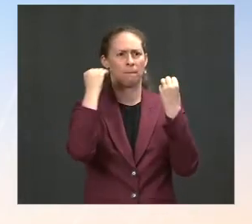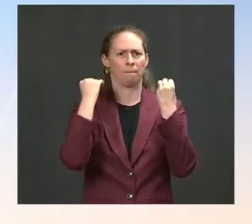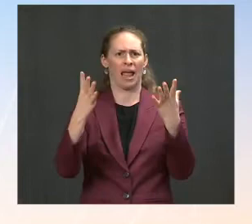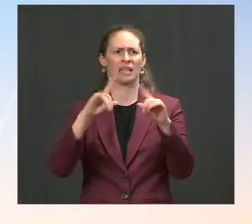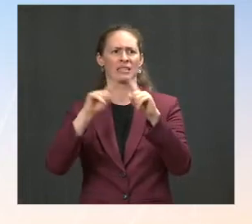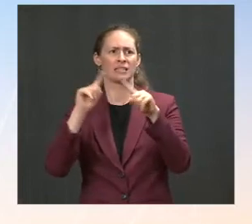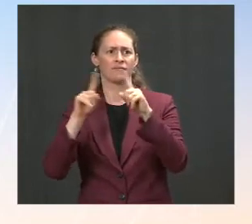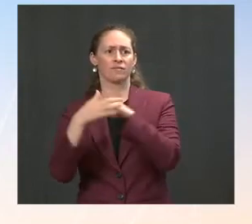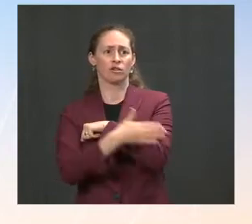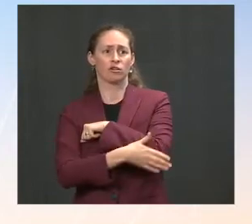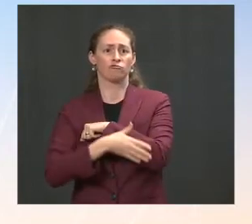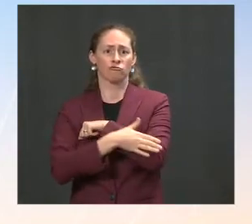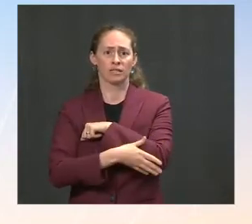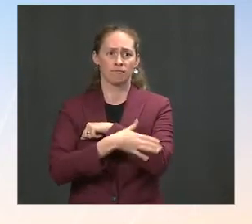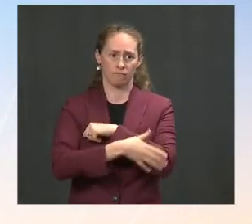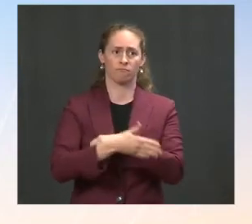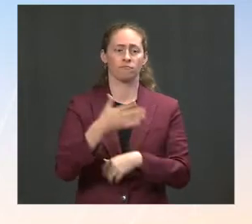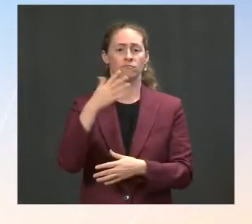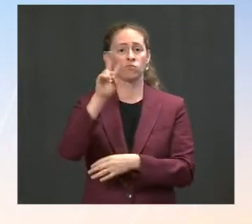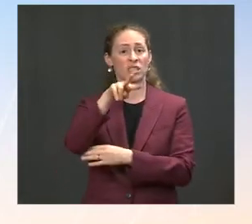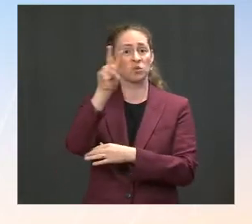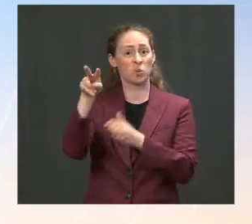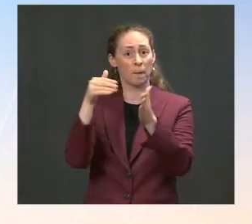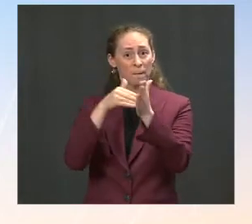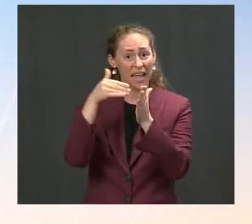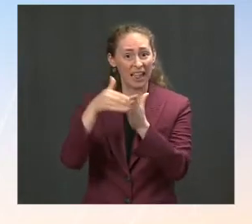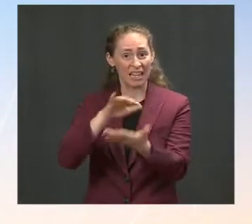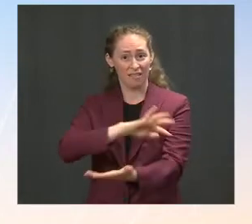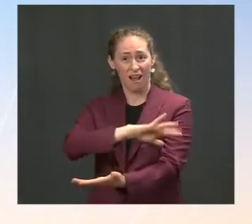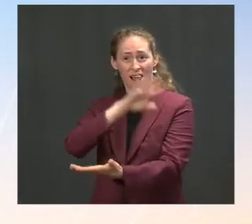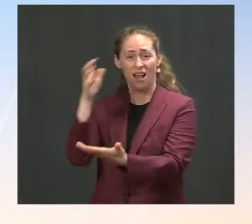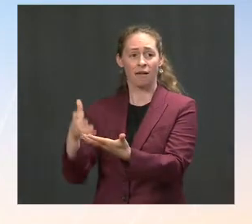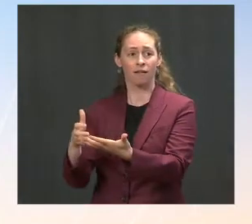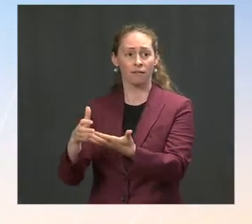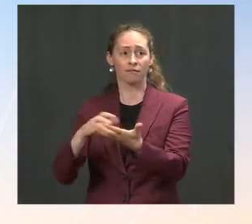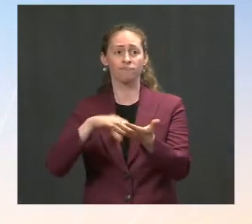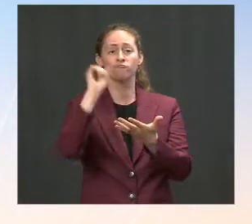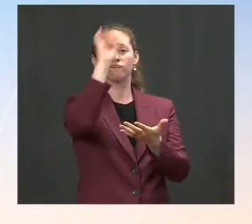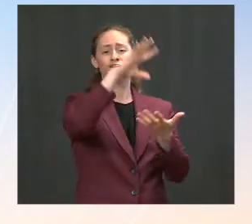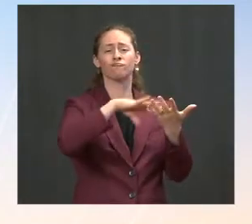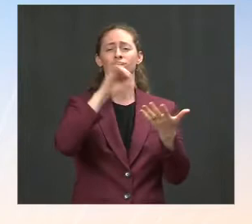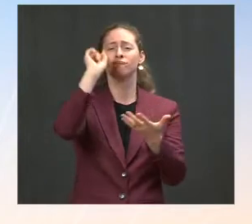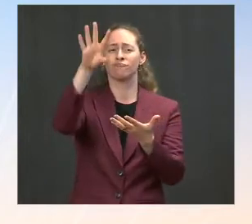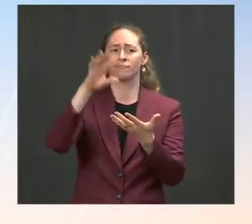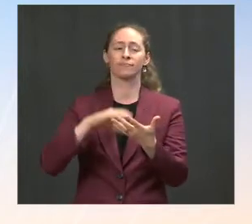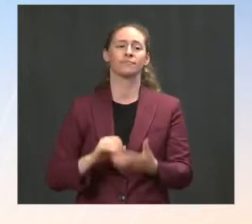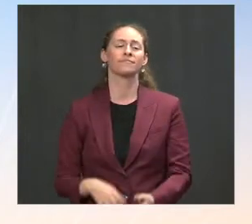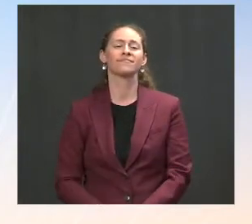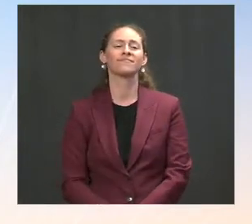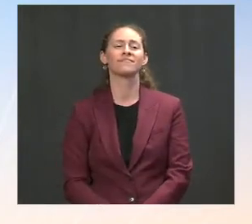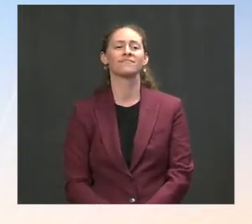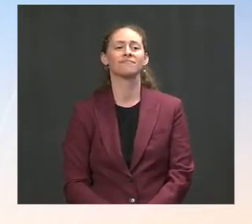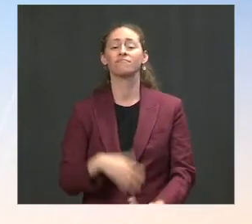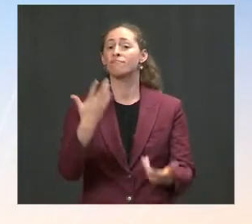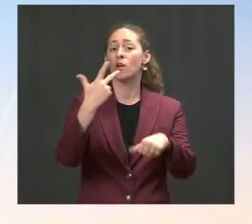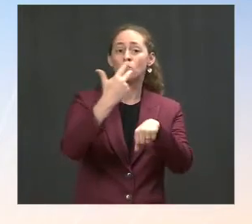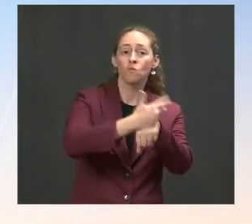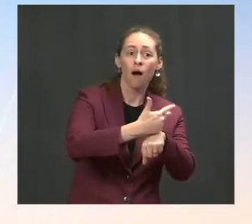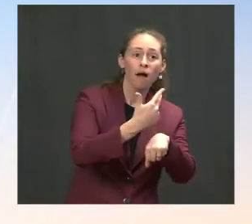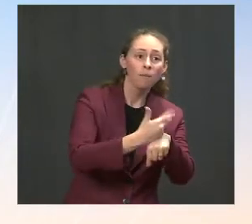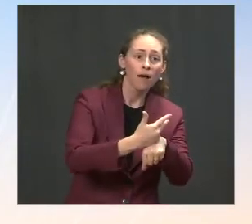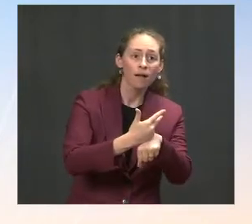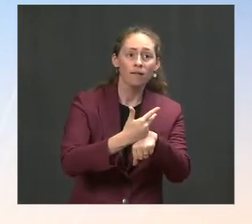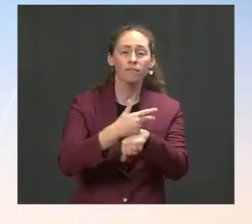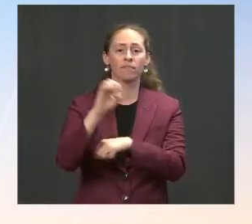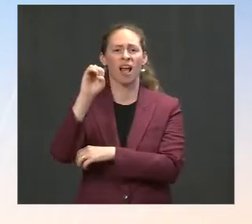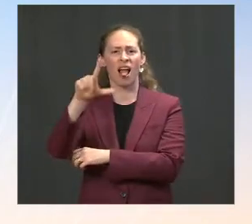out to 23 countries, including Guatemala, Senegal, Zambia, Niger, Gambia, El Salvador, Honduras,